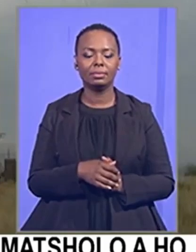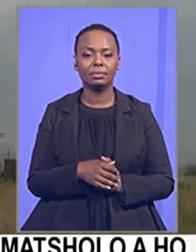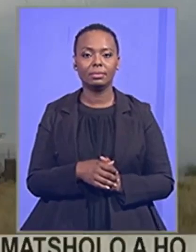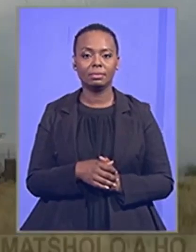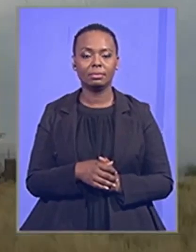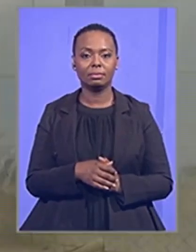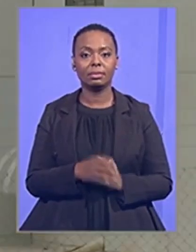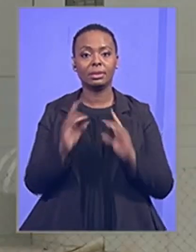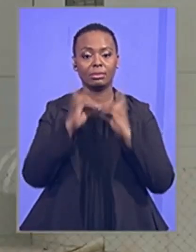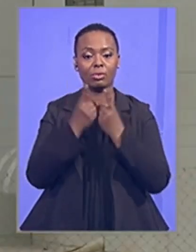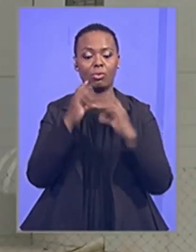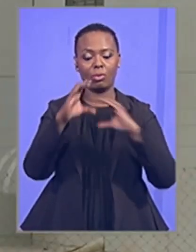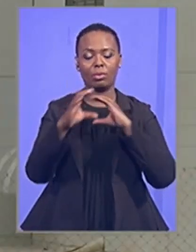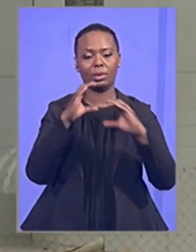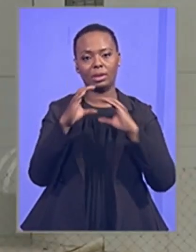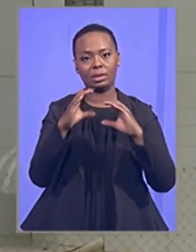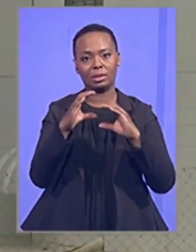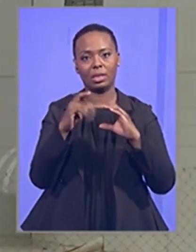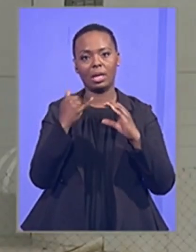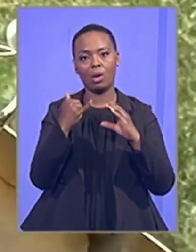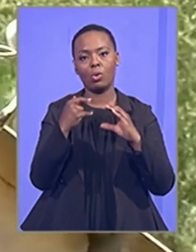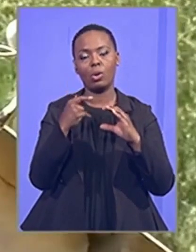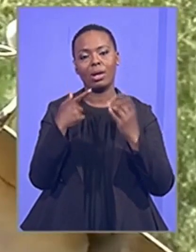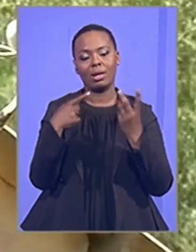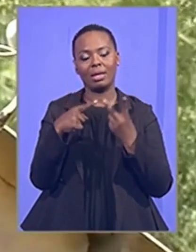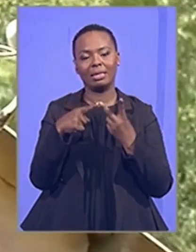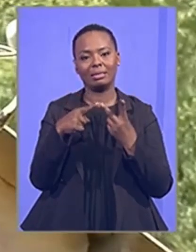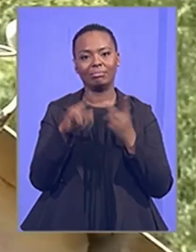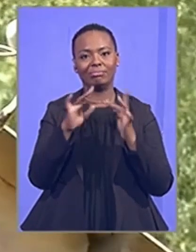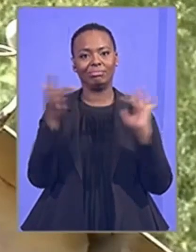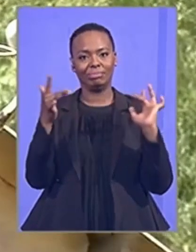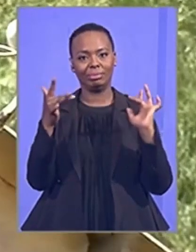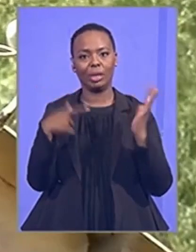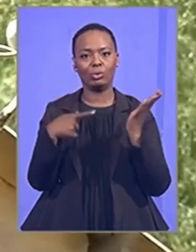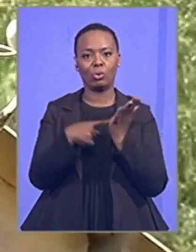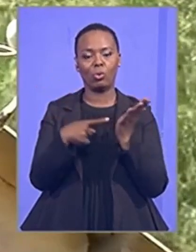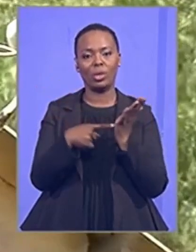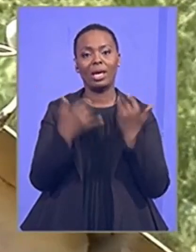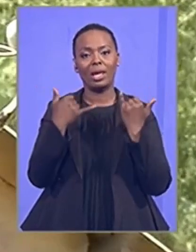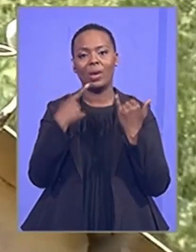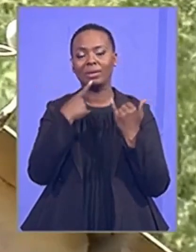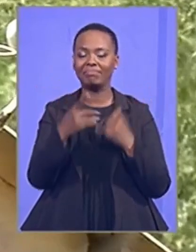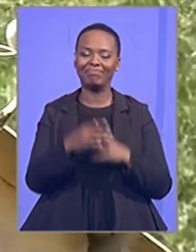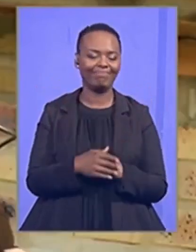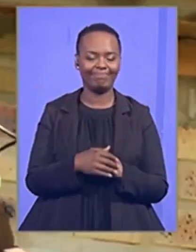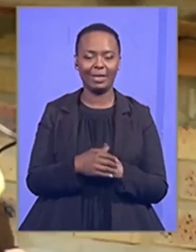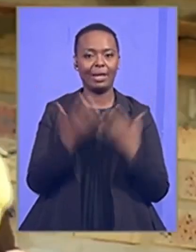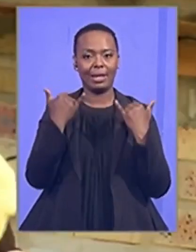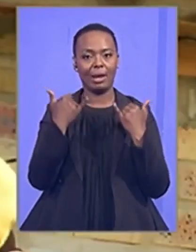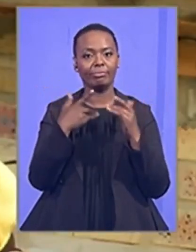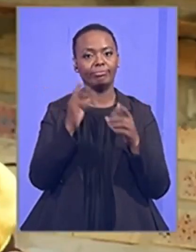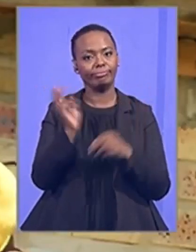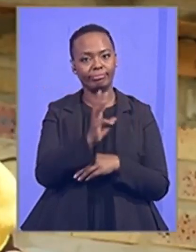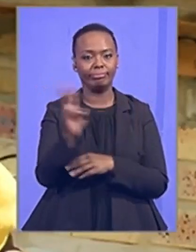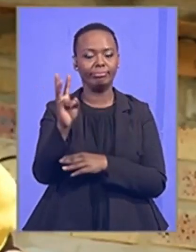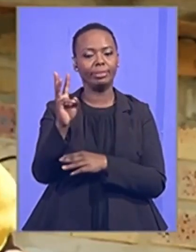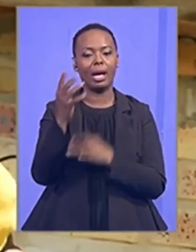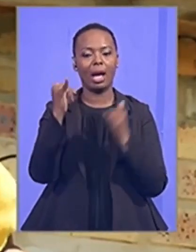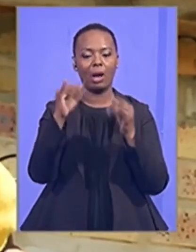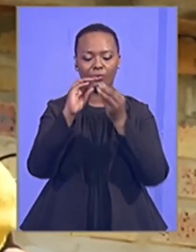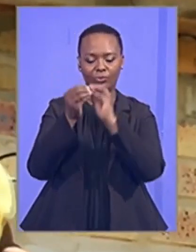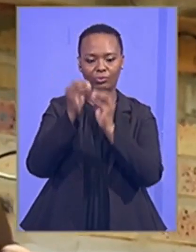Lefapha la dikgokahanyo le technology ya dijithale le dumela hore ditho tsa lefapha di tla tswelapele ka matsholo a ho hlokomedisa baahi ka mokgwa